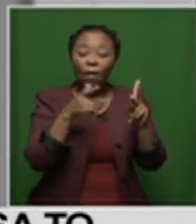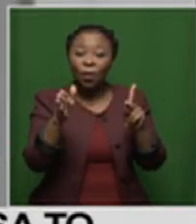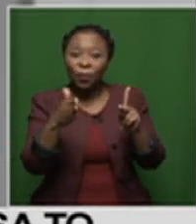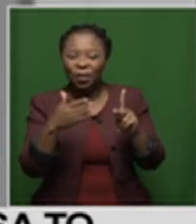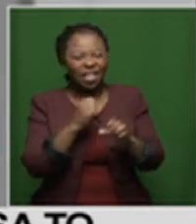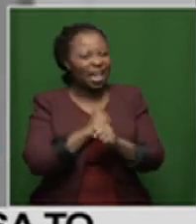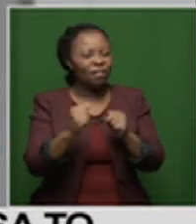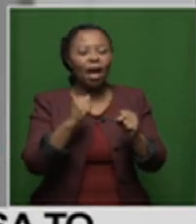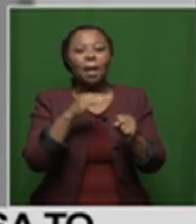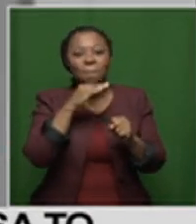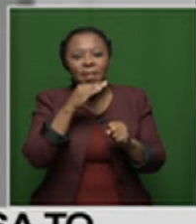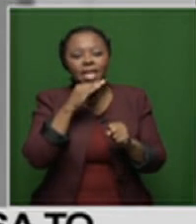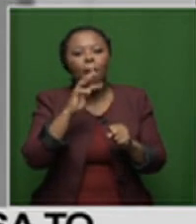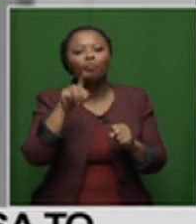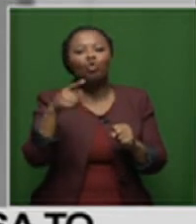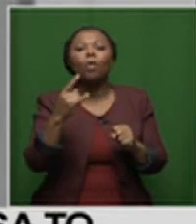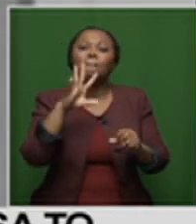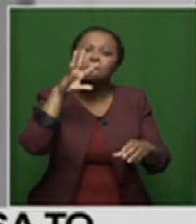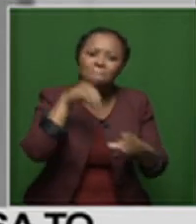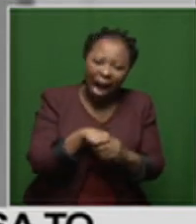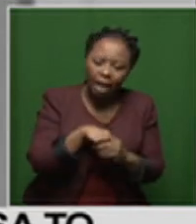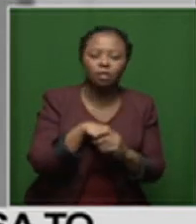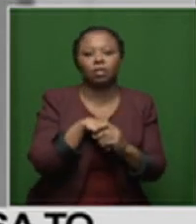that Mujokes has always been part of that